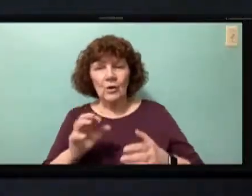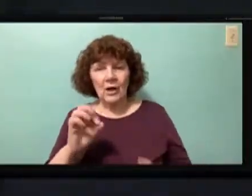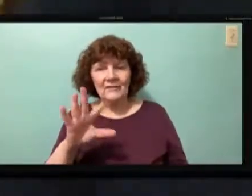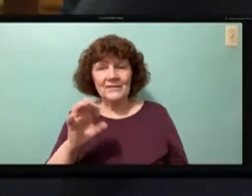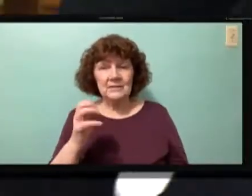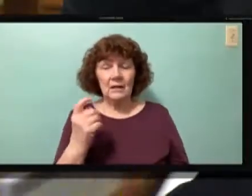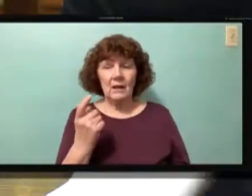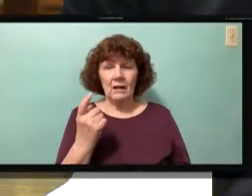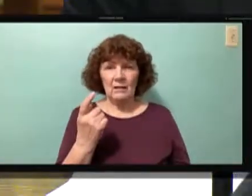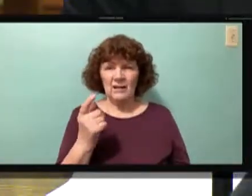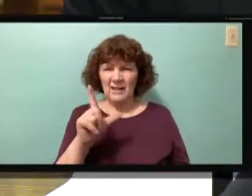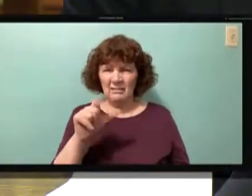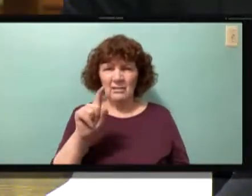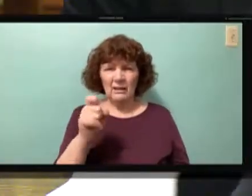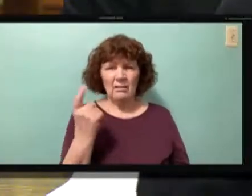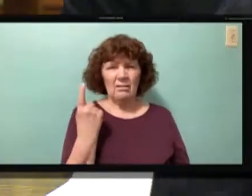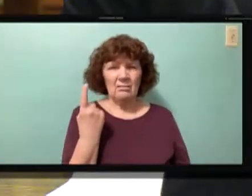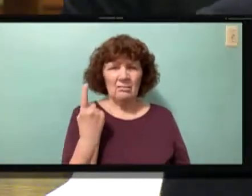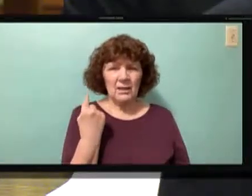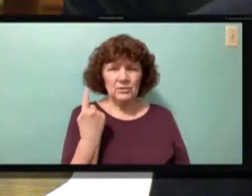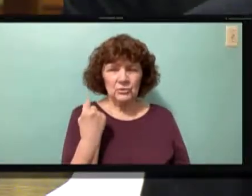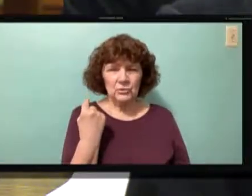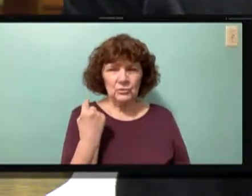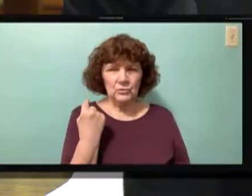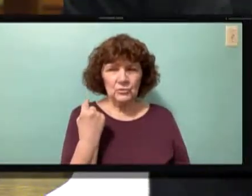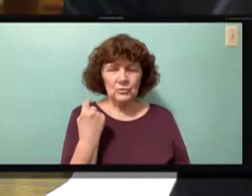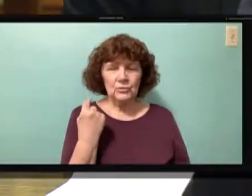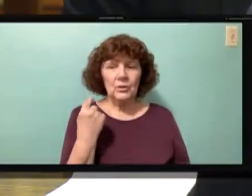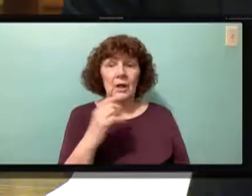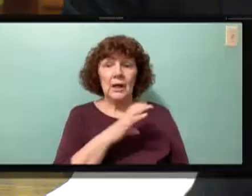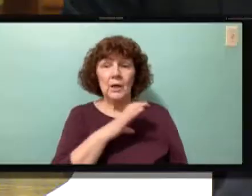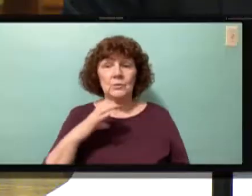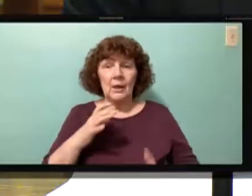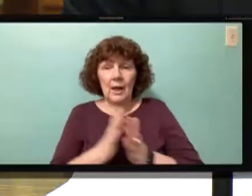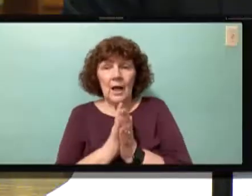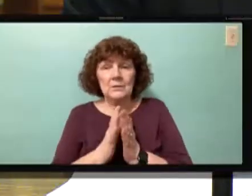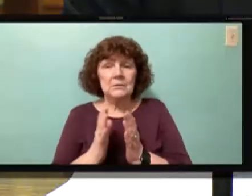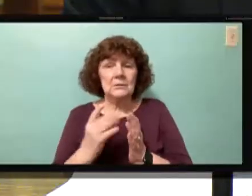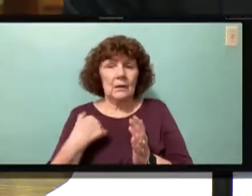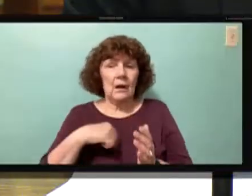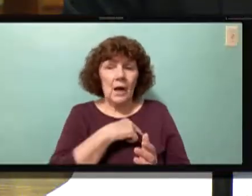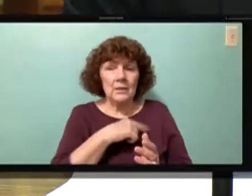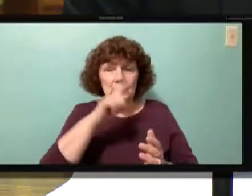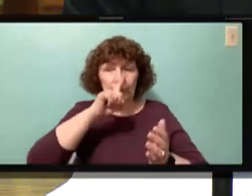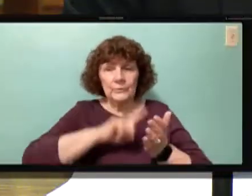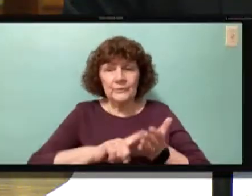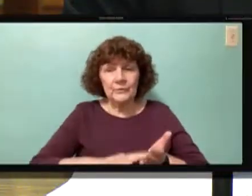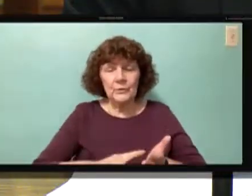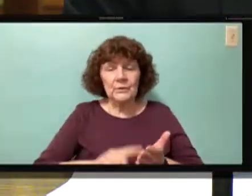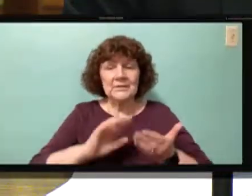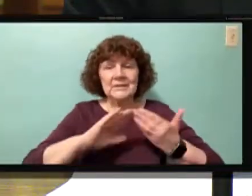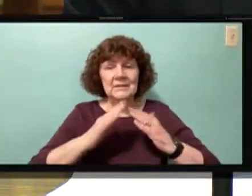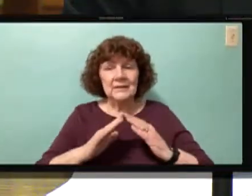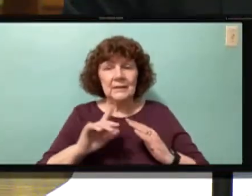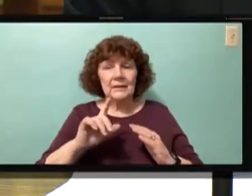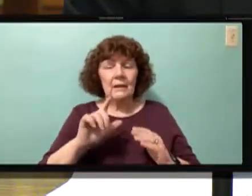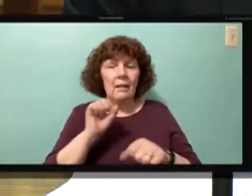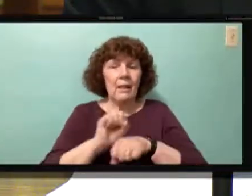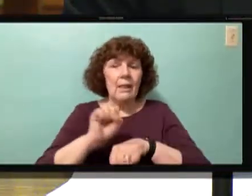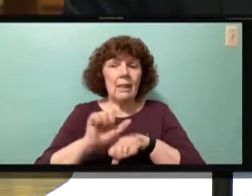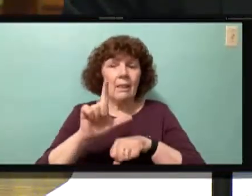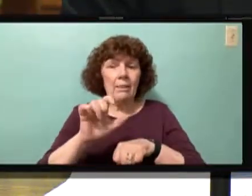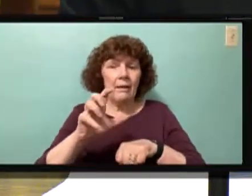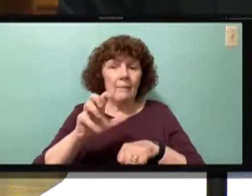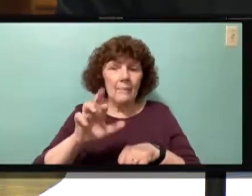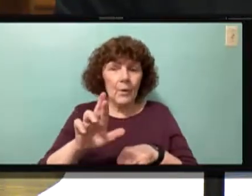asked by council to review the city's waiver process and procurement processes. This was not